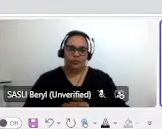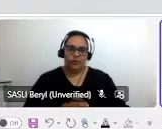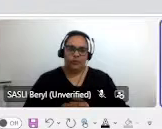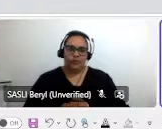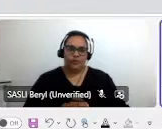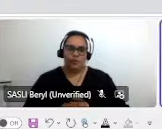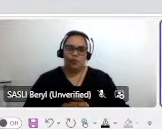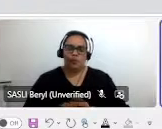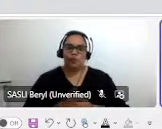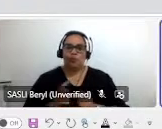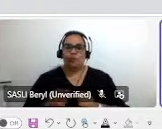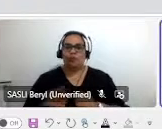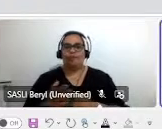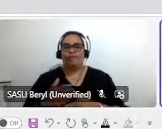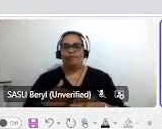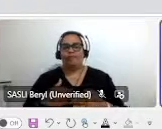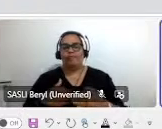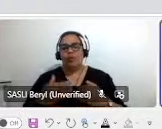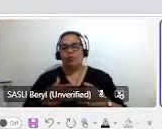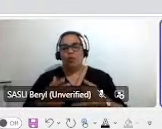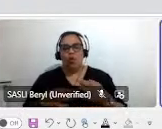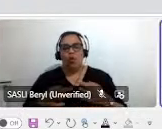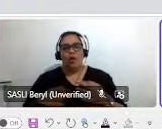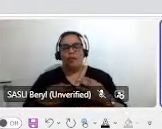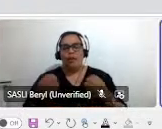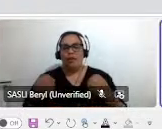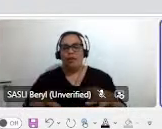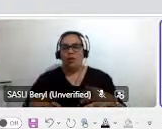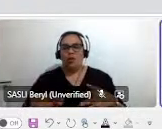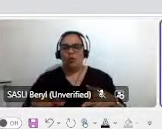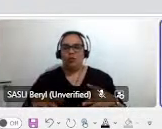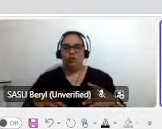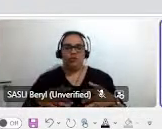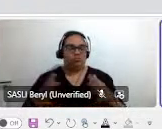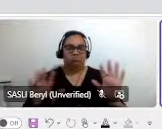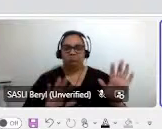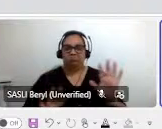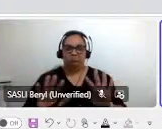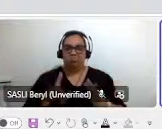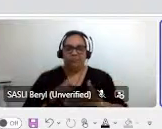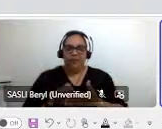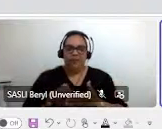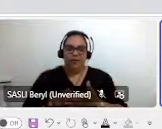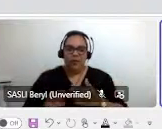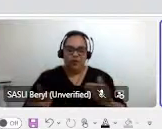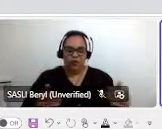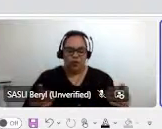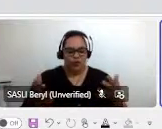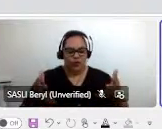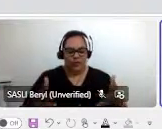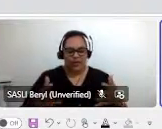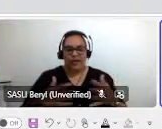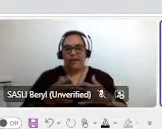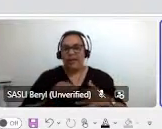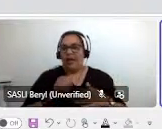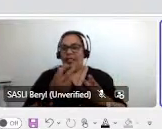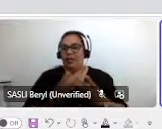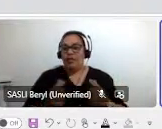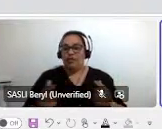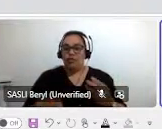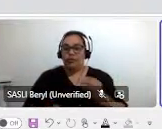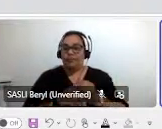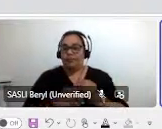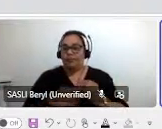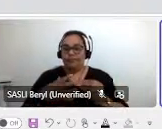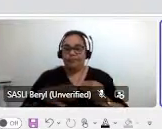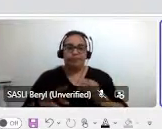okay, before I speak further, I also lost I must just get my notes in order here. Any other resolutions